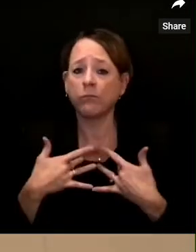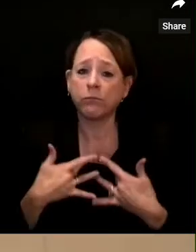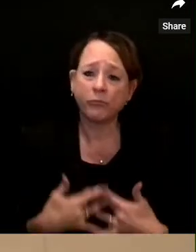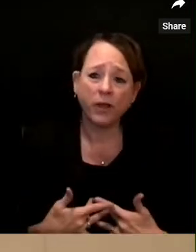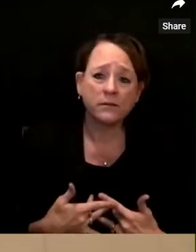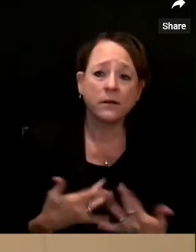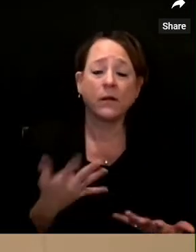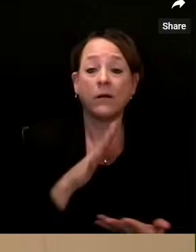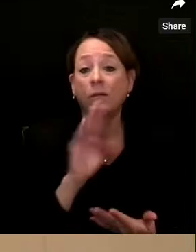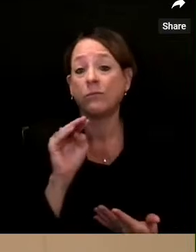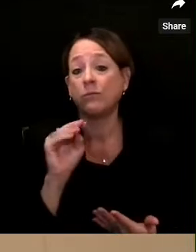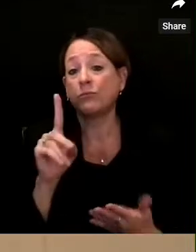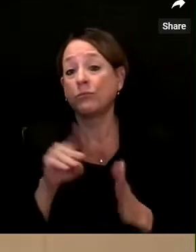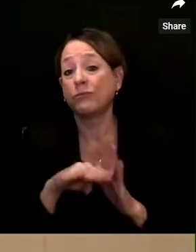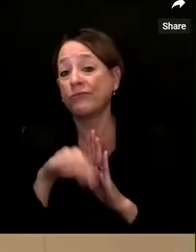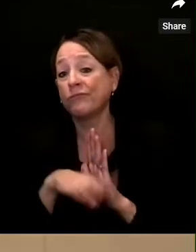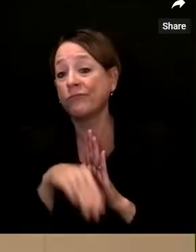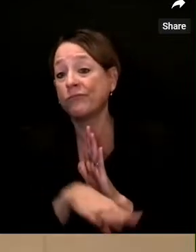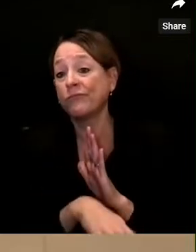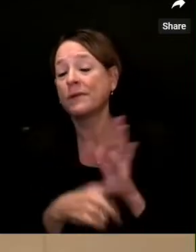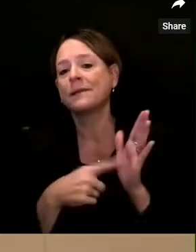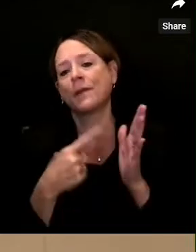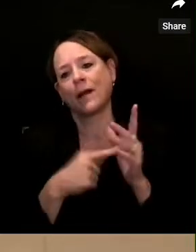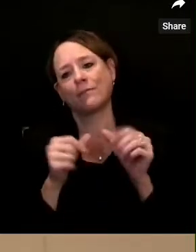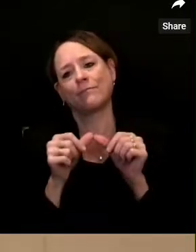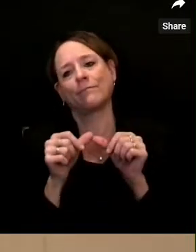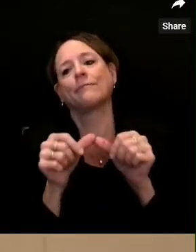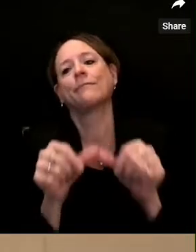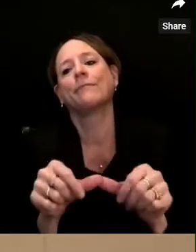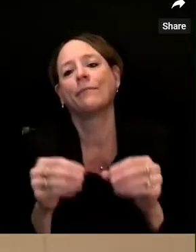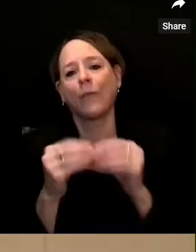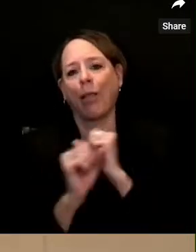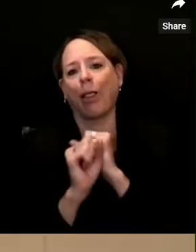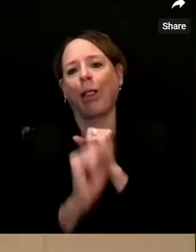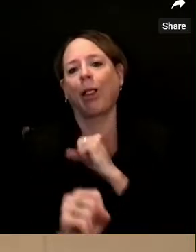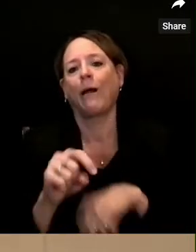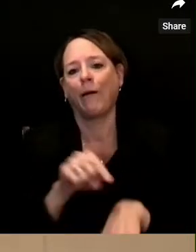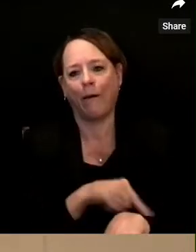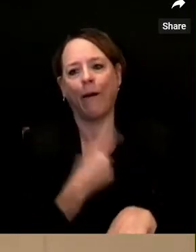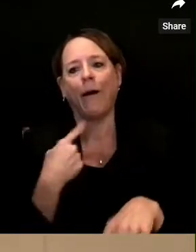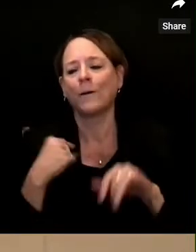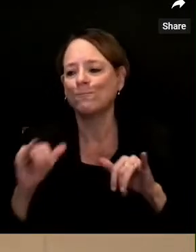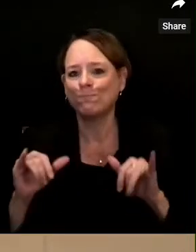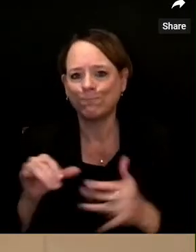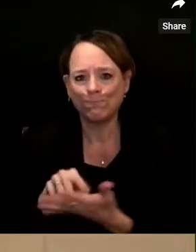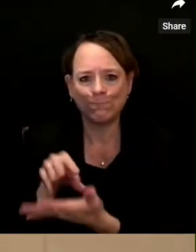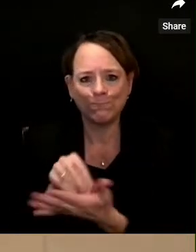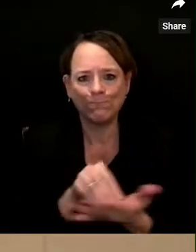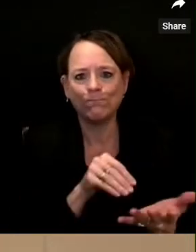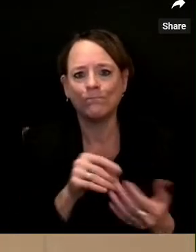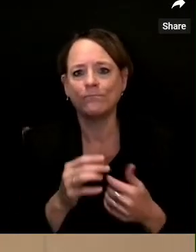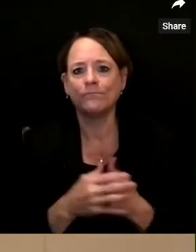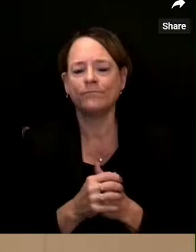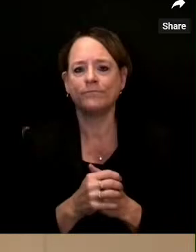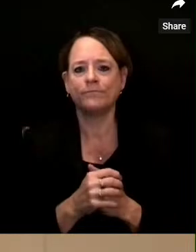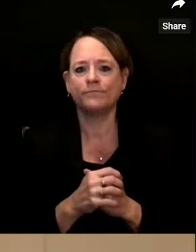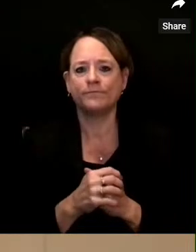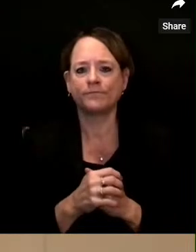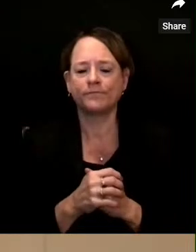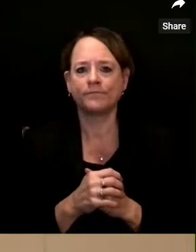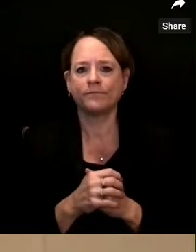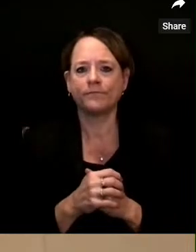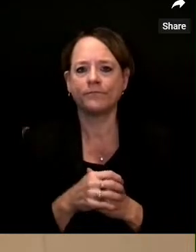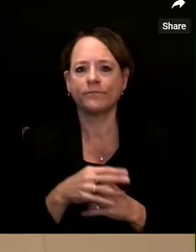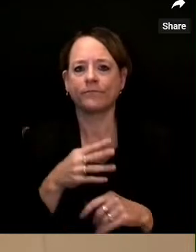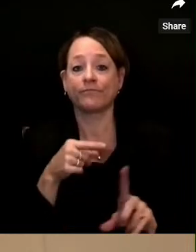still learning about those things as we go. But this virus seems to have some unique characteristics that cause